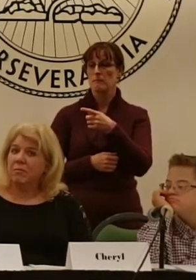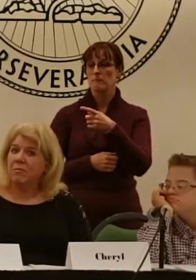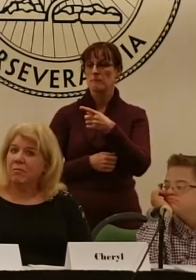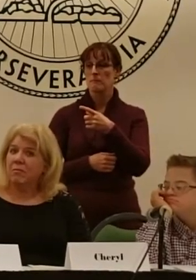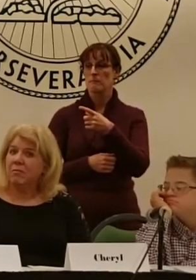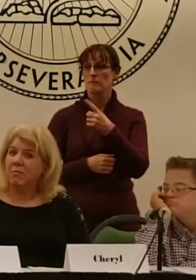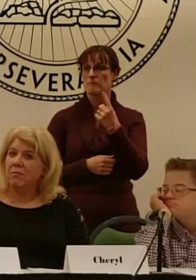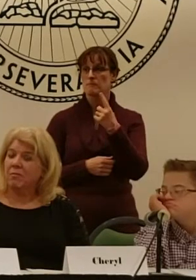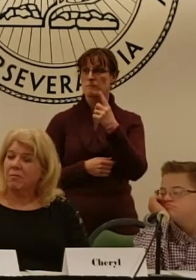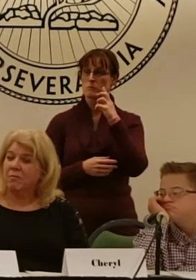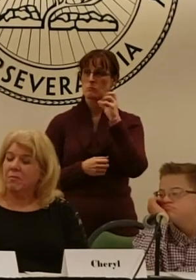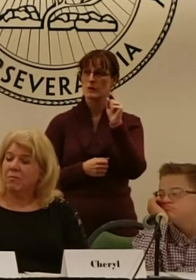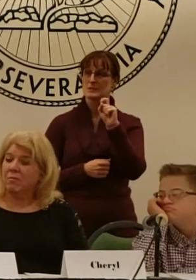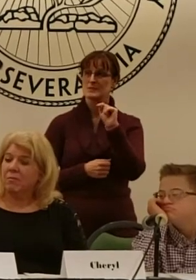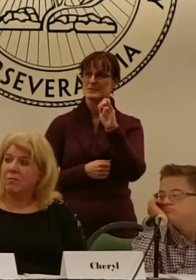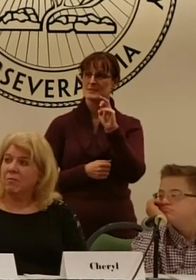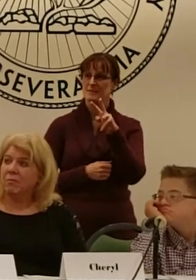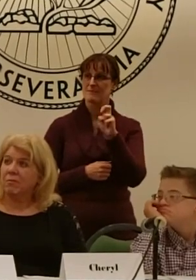Steve, Raven,